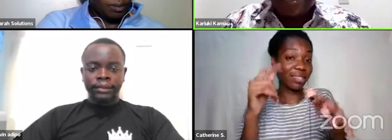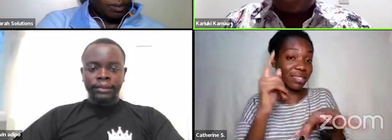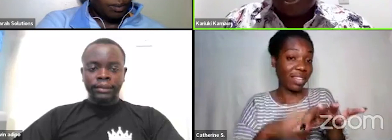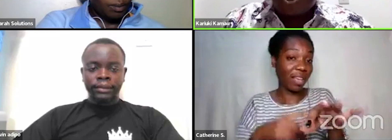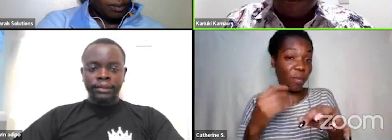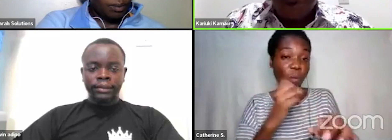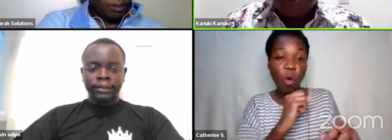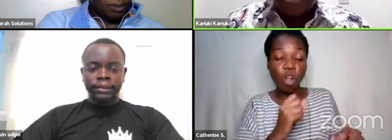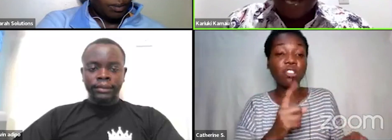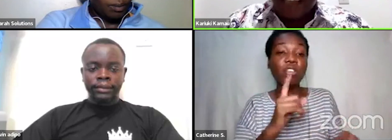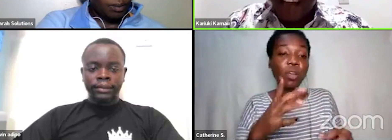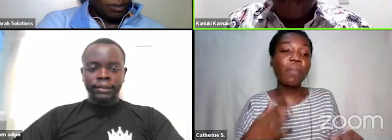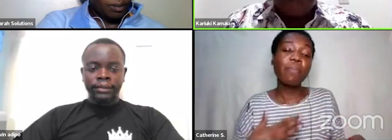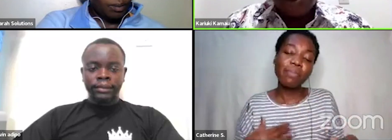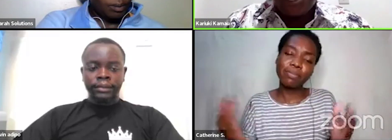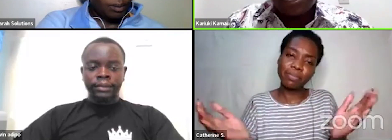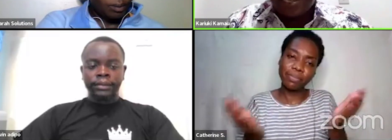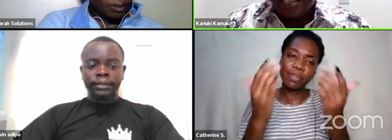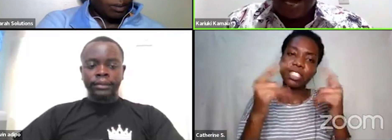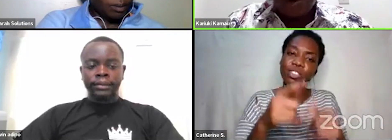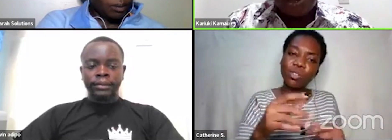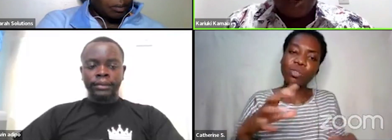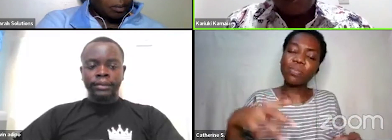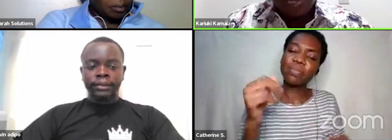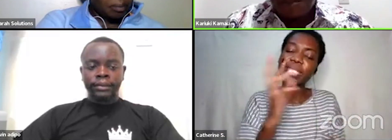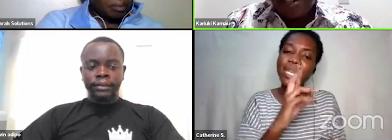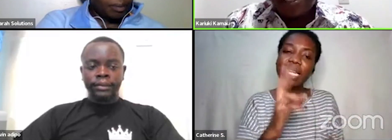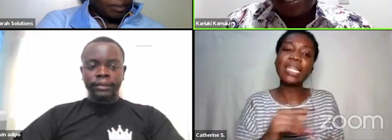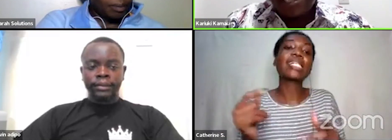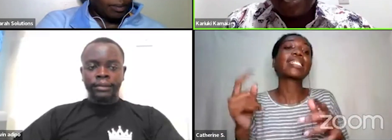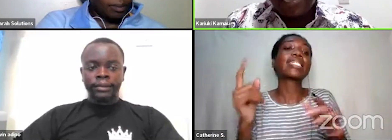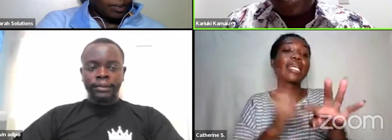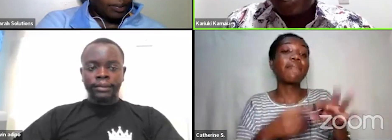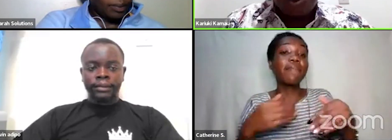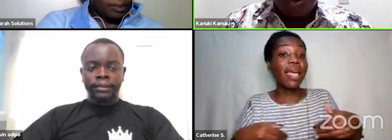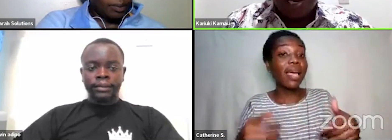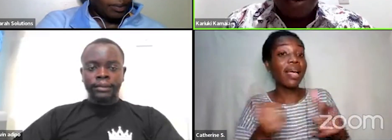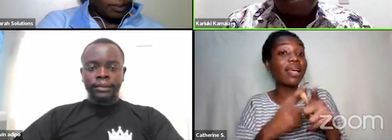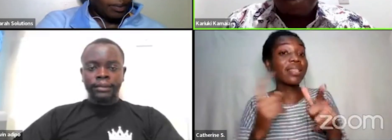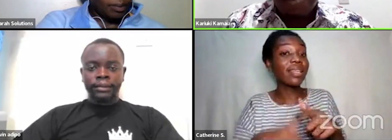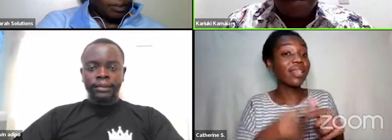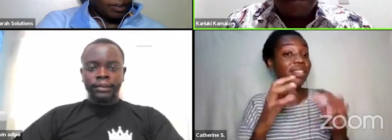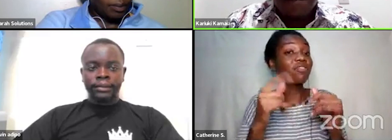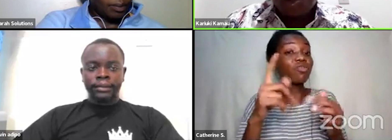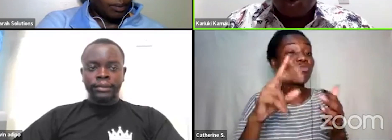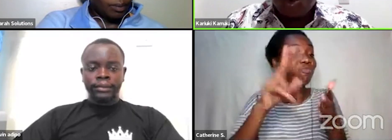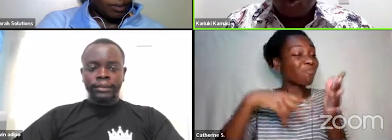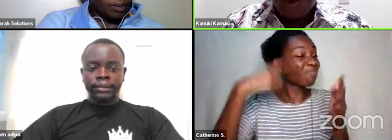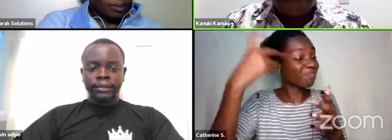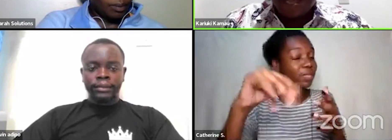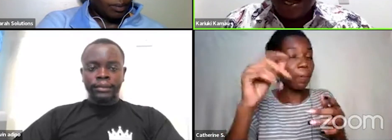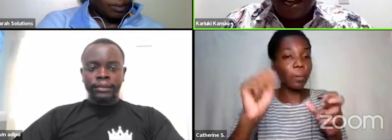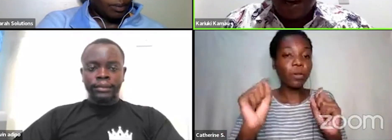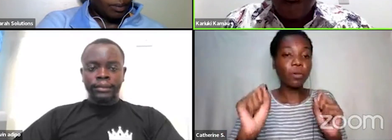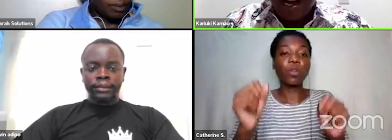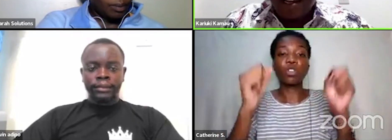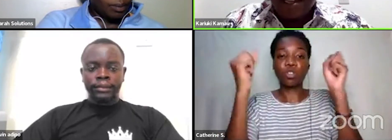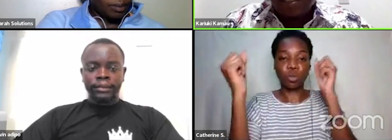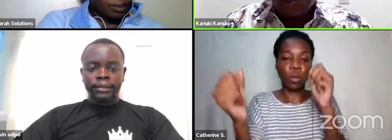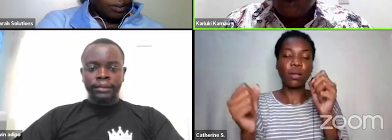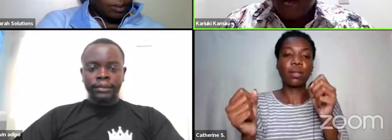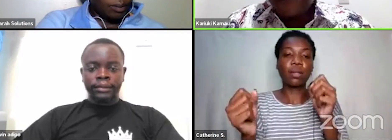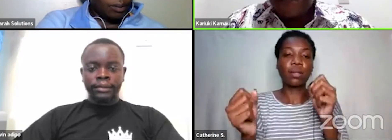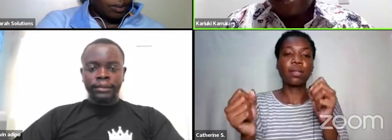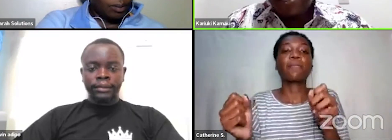take risk when your bones are young. When you hit the ground, you can be resilient. You can be able to